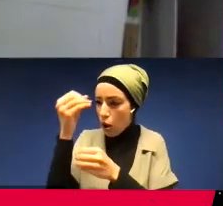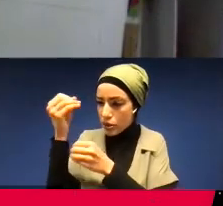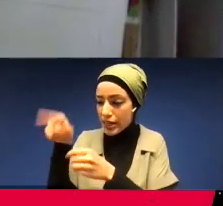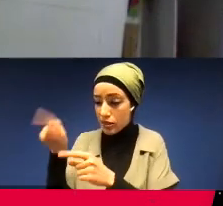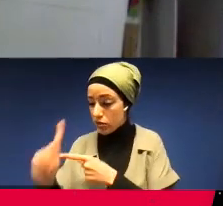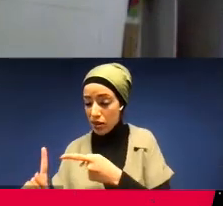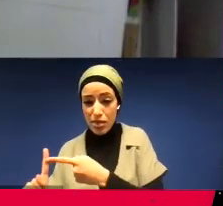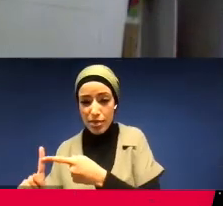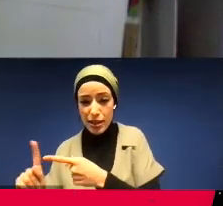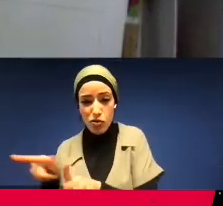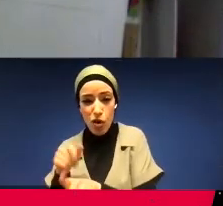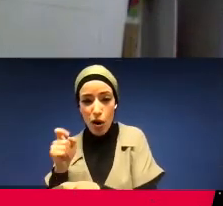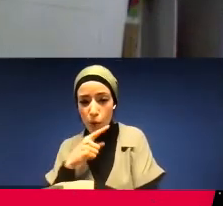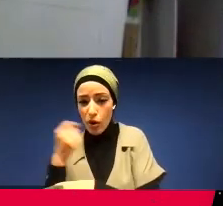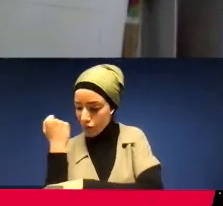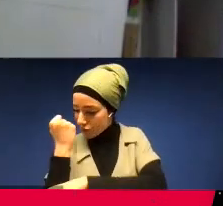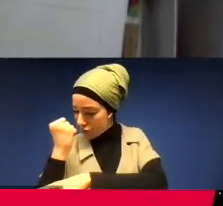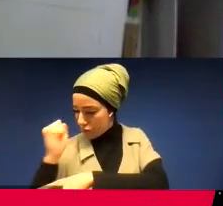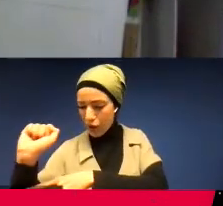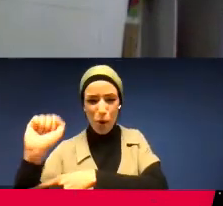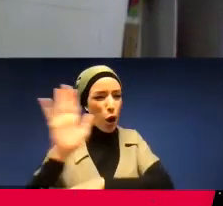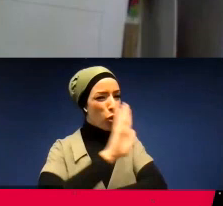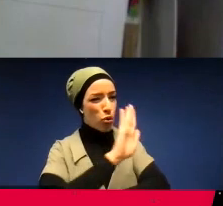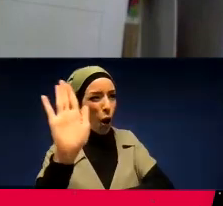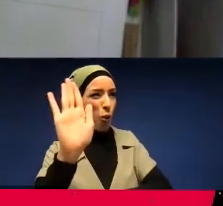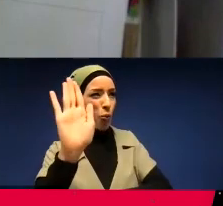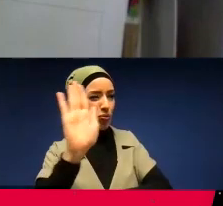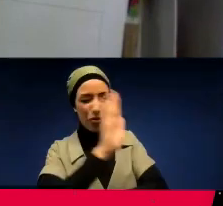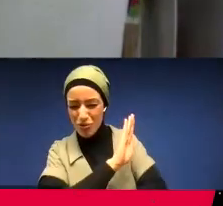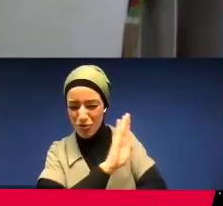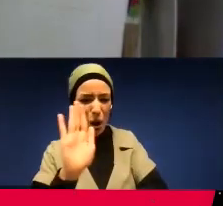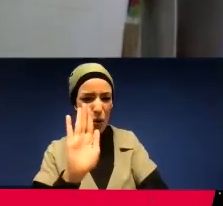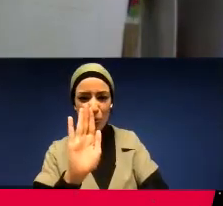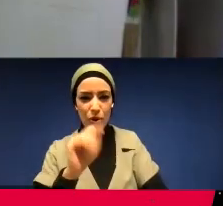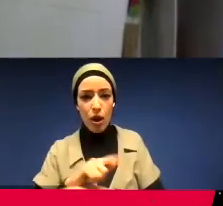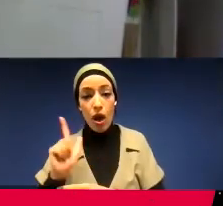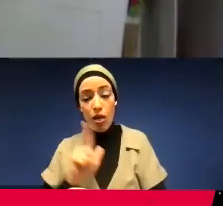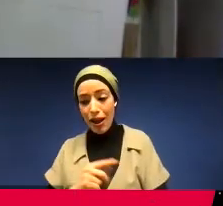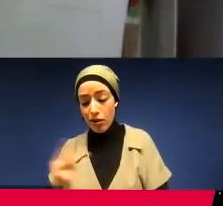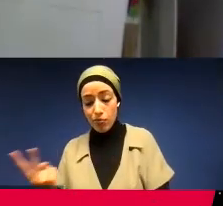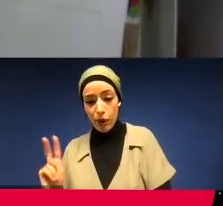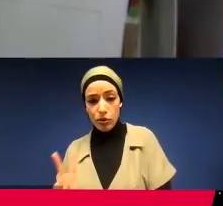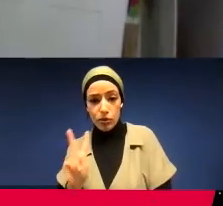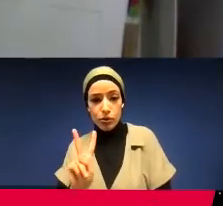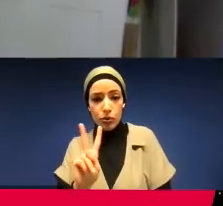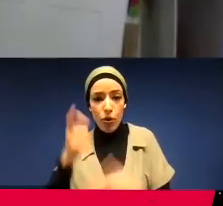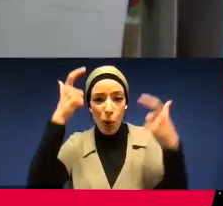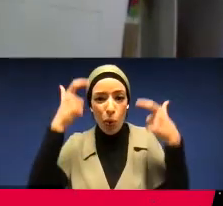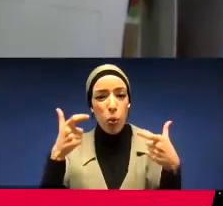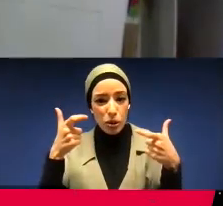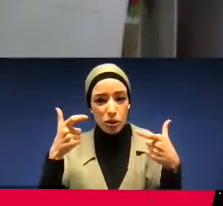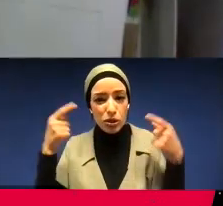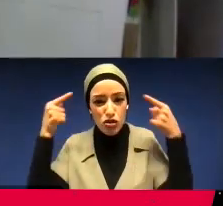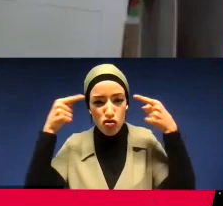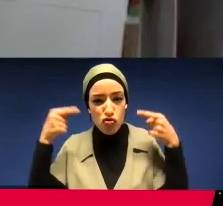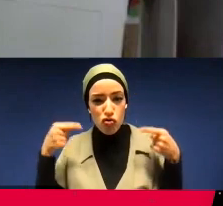not, I didn't. So he resisted. He didn't want to tell them. And then before the judge, then they took them to a judge to decide whether they would be detained